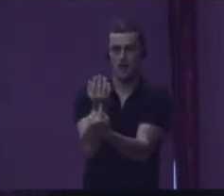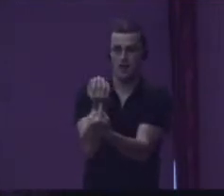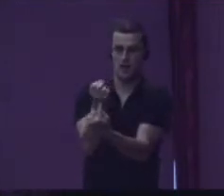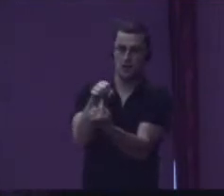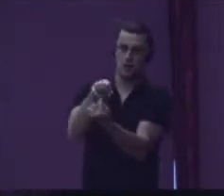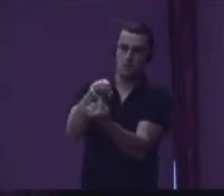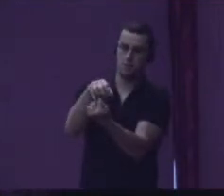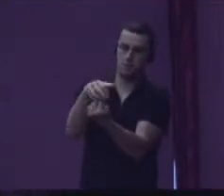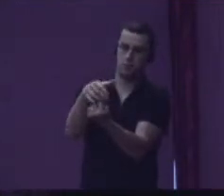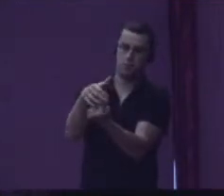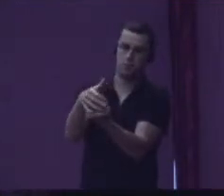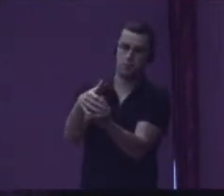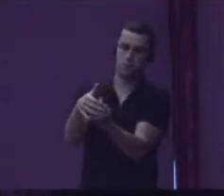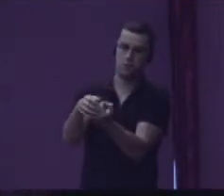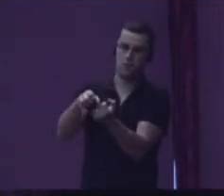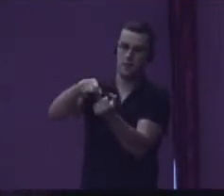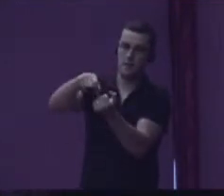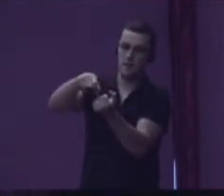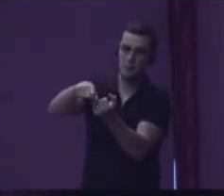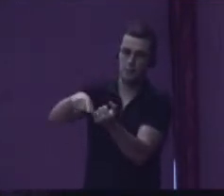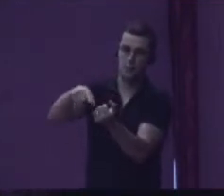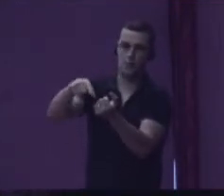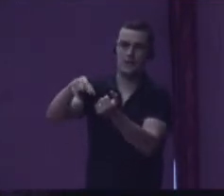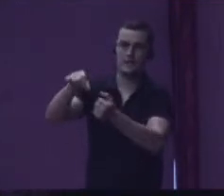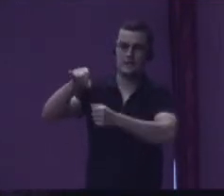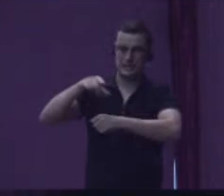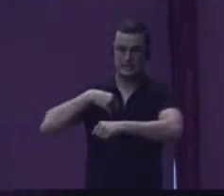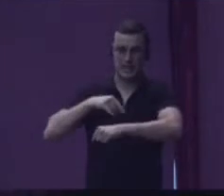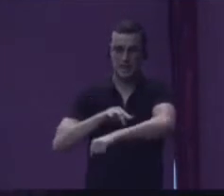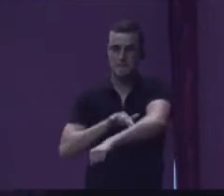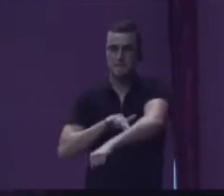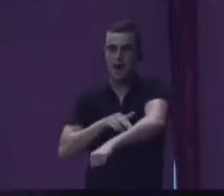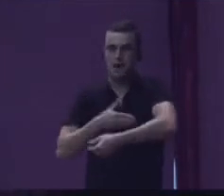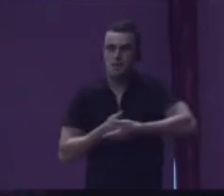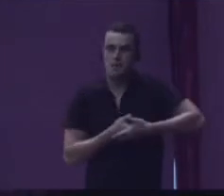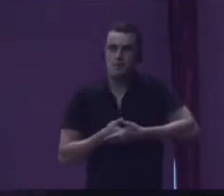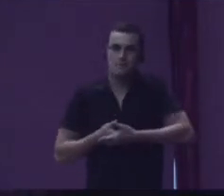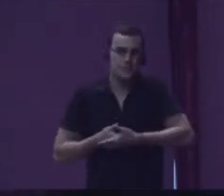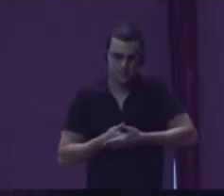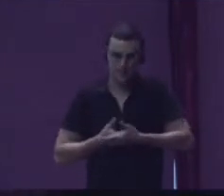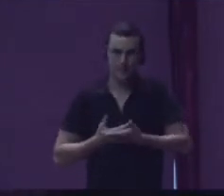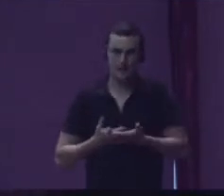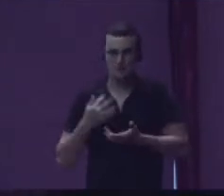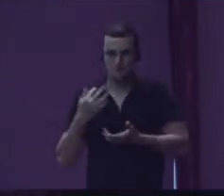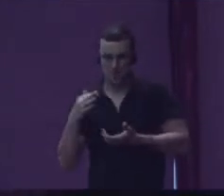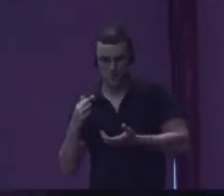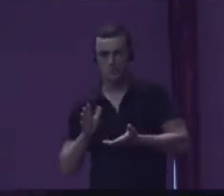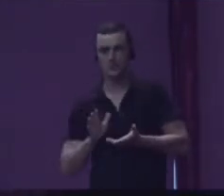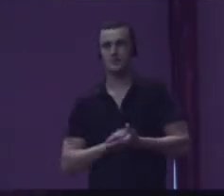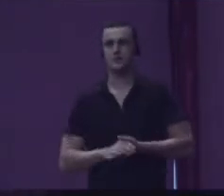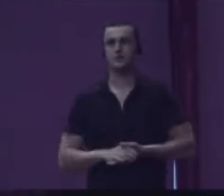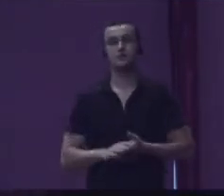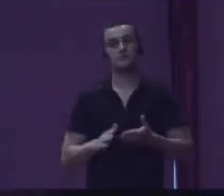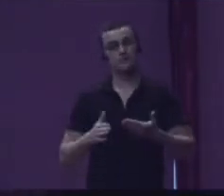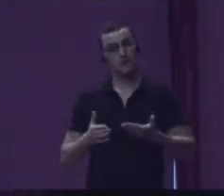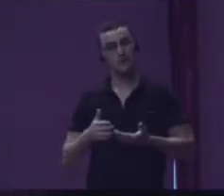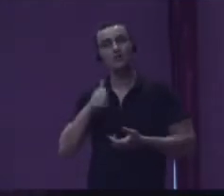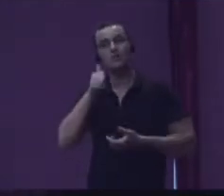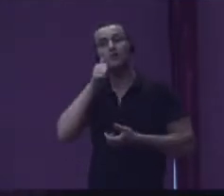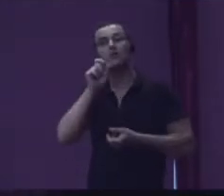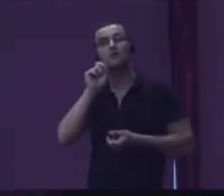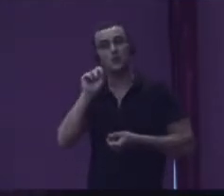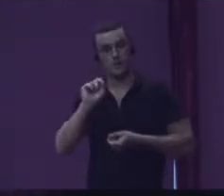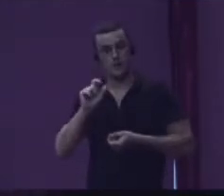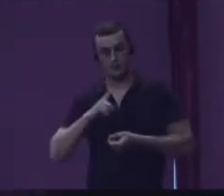How often that happens? So what she does is she takes a piece of cloth, puts it underneath